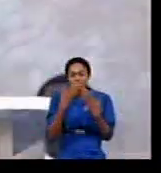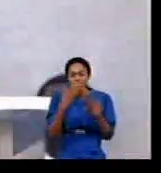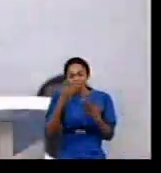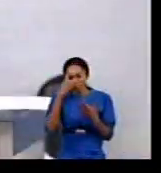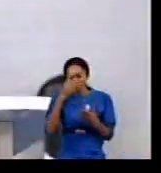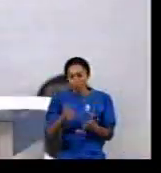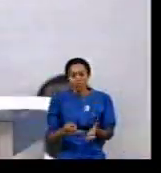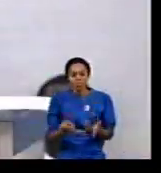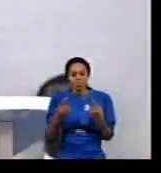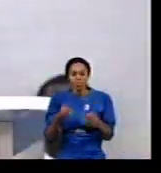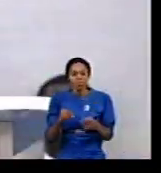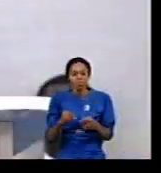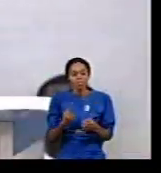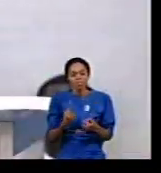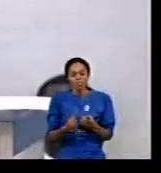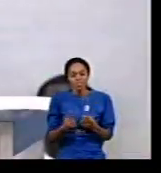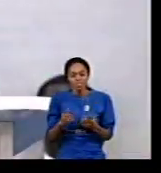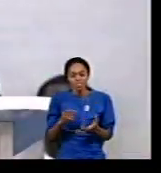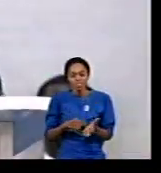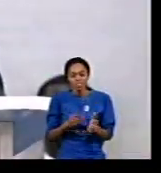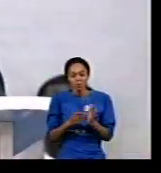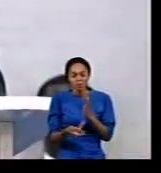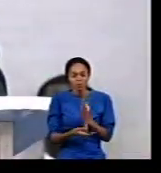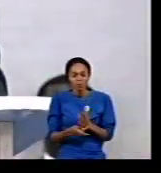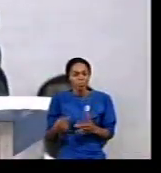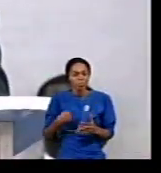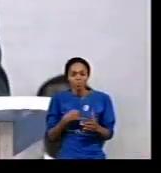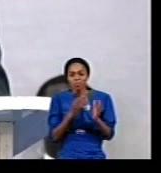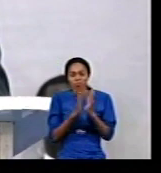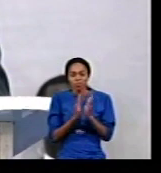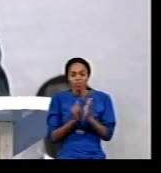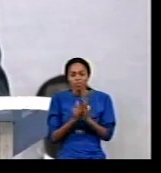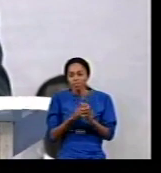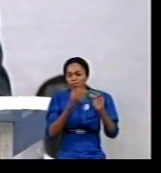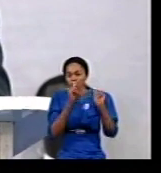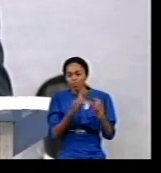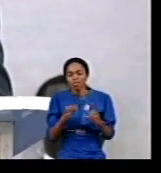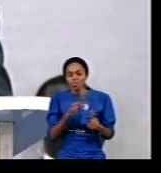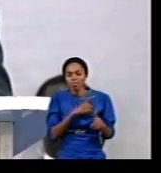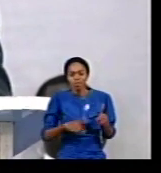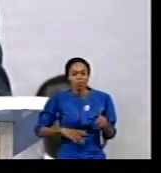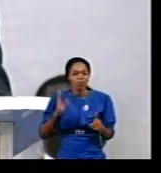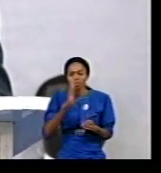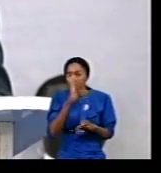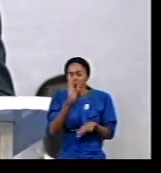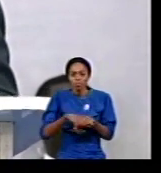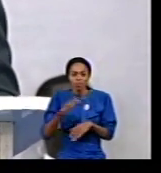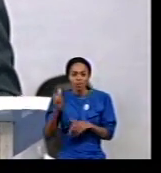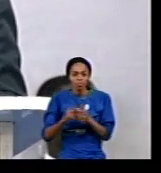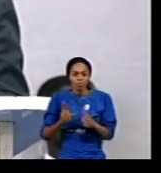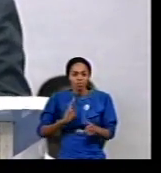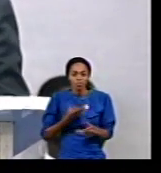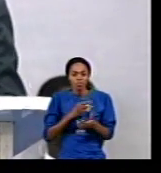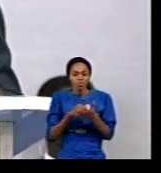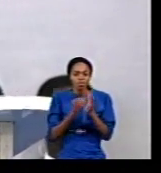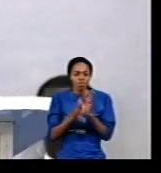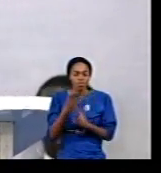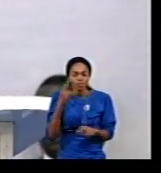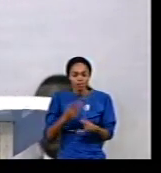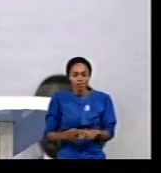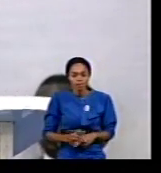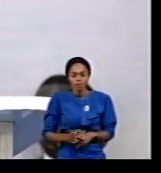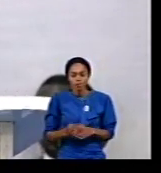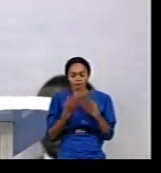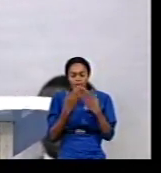Gideon, and see the assignment he has given to Christ, and see the assignment he has not given to you, a member of the church, a child of God.